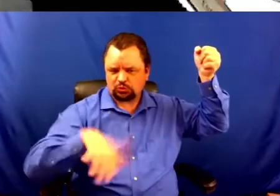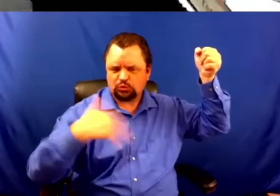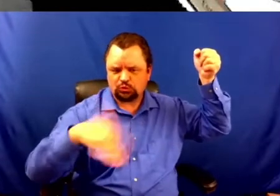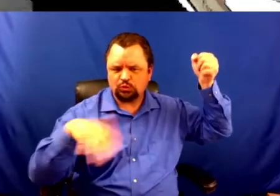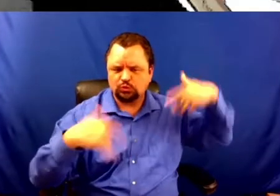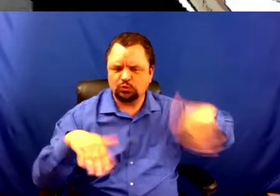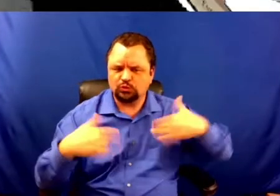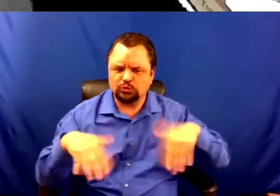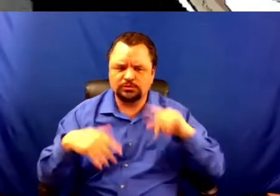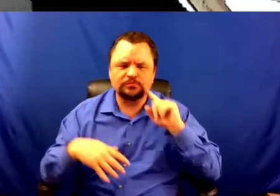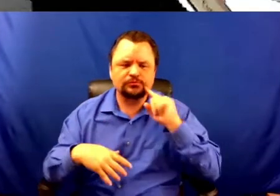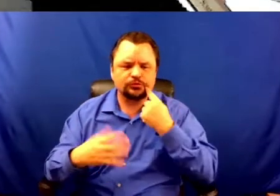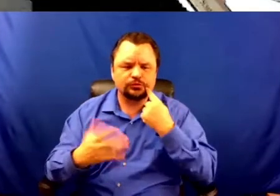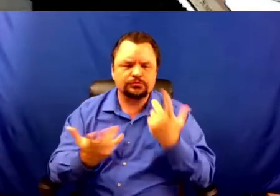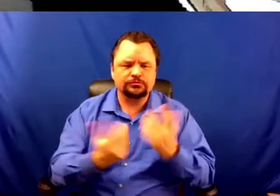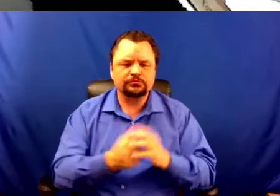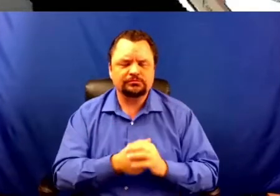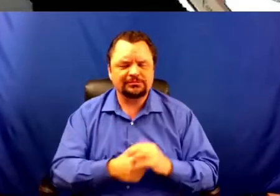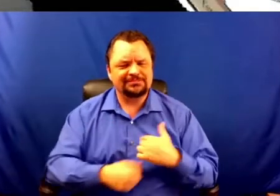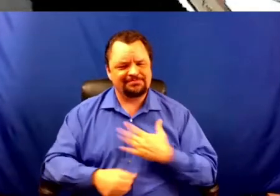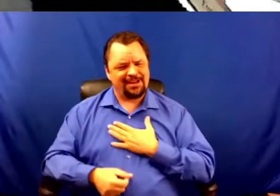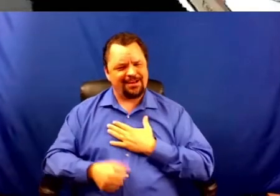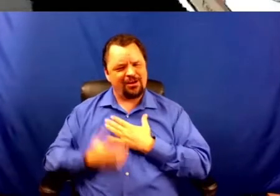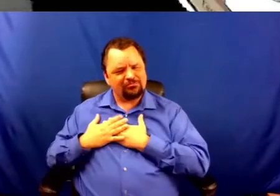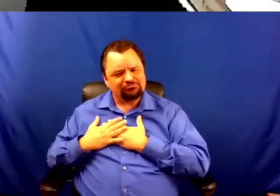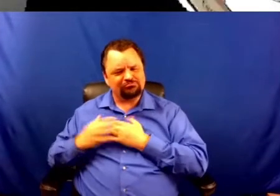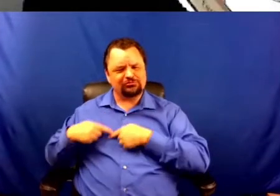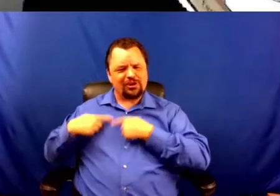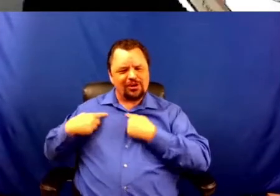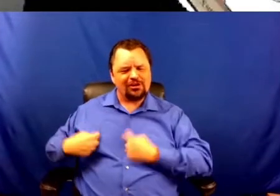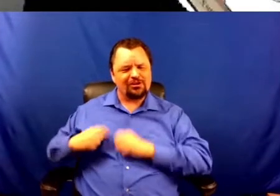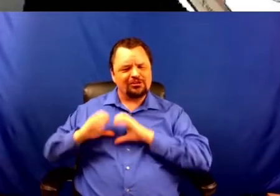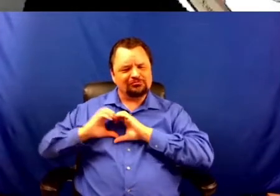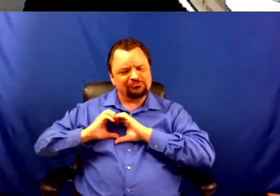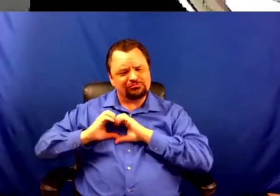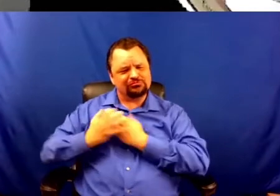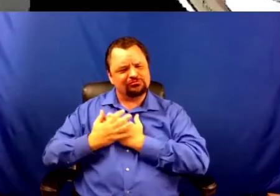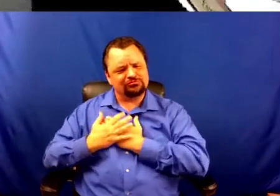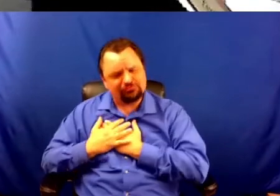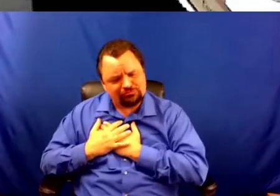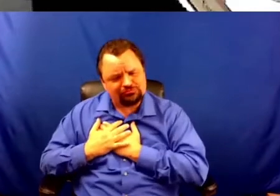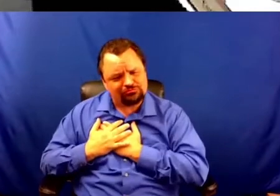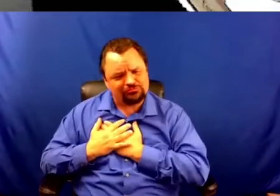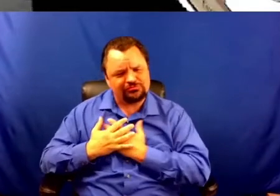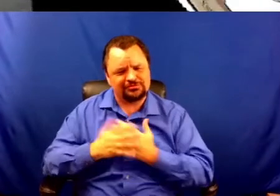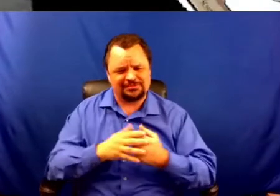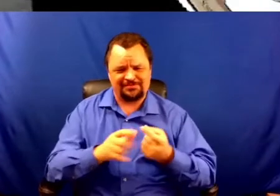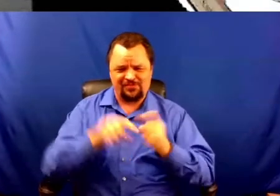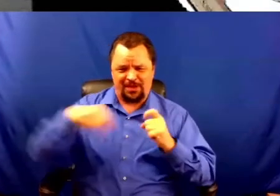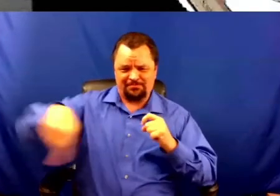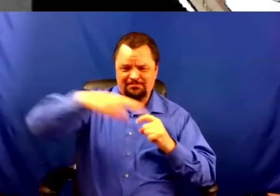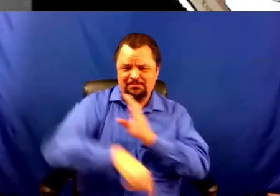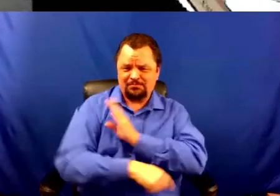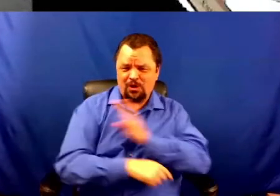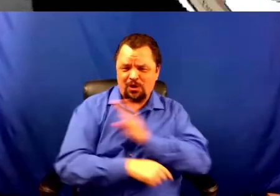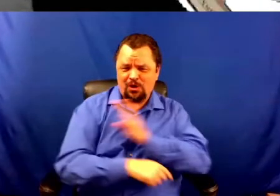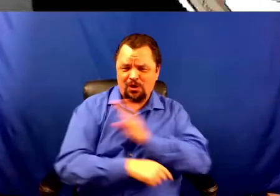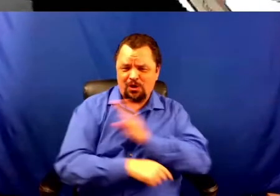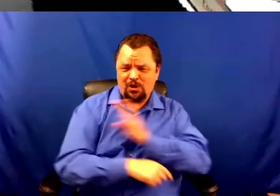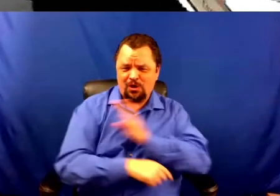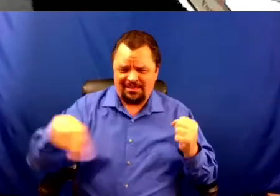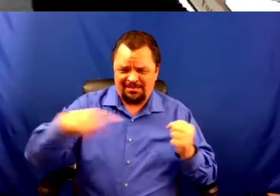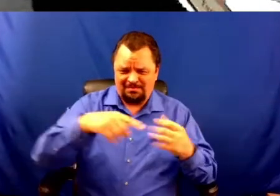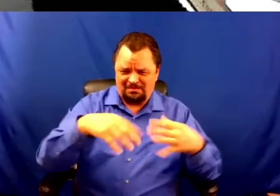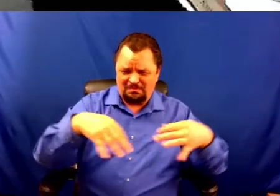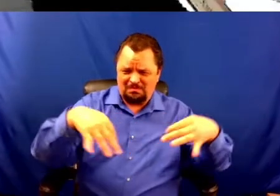comments from Board of Health members is probably the most important thing we have to do today. And this issue